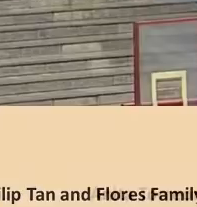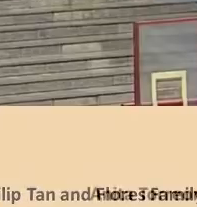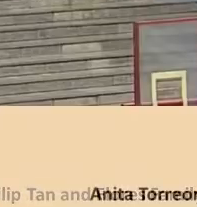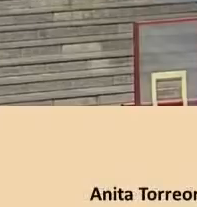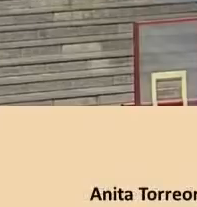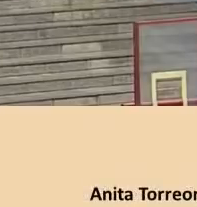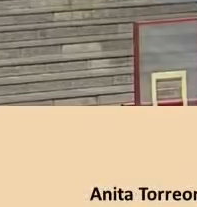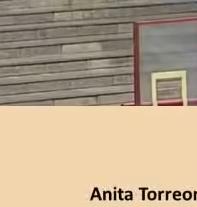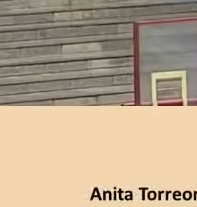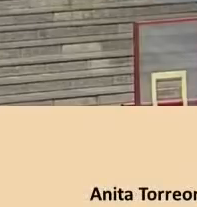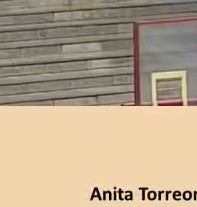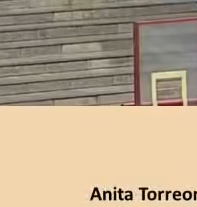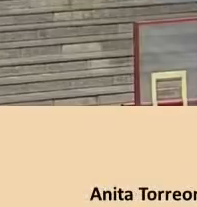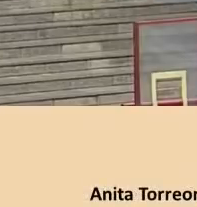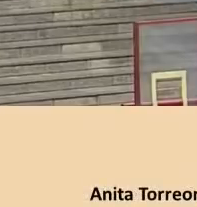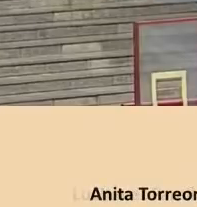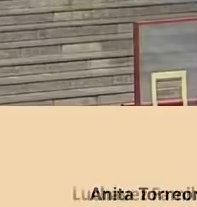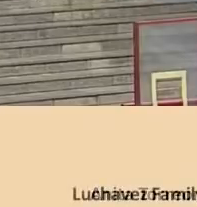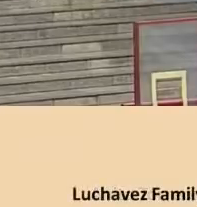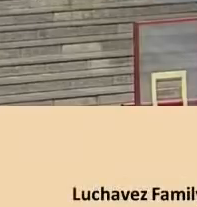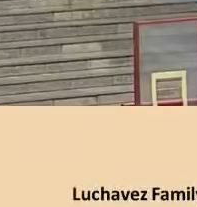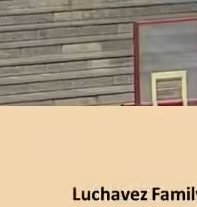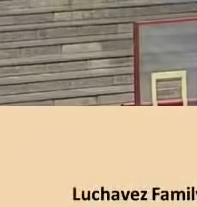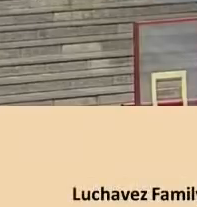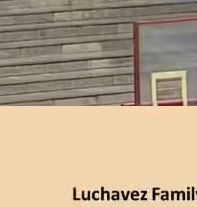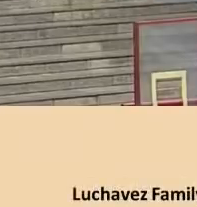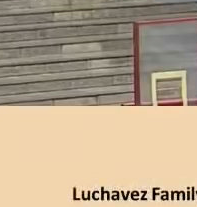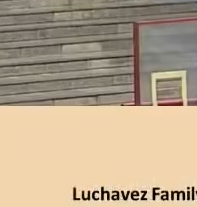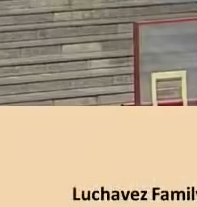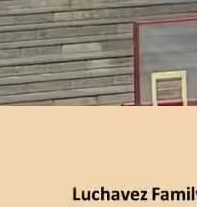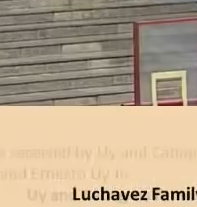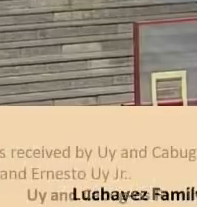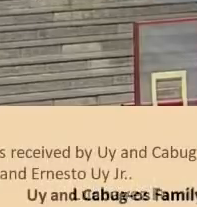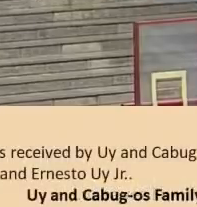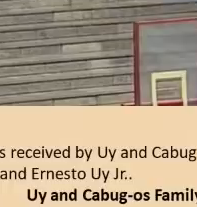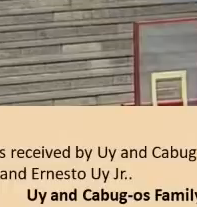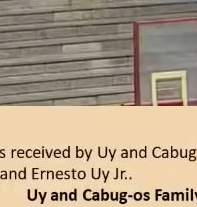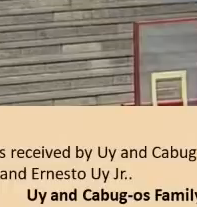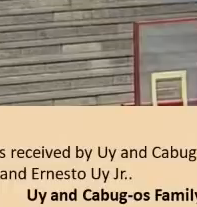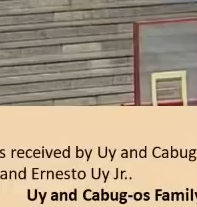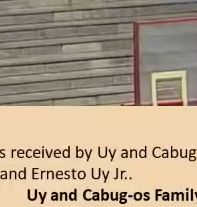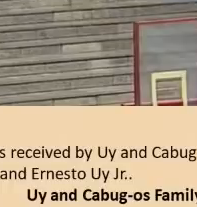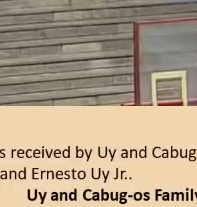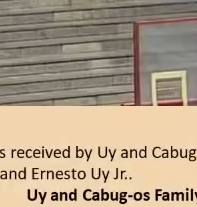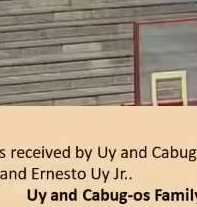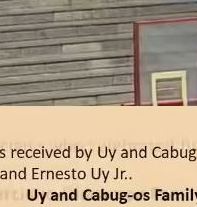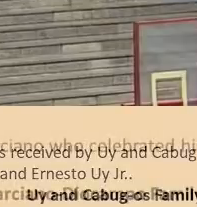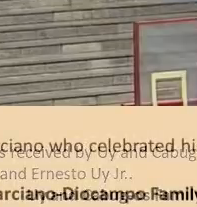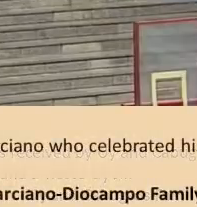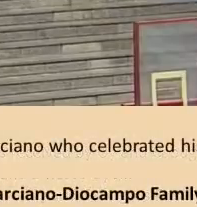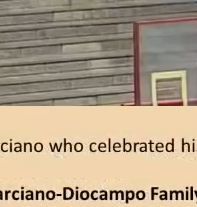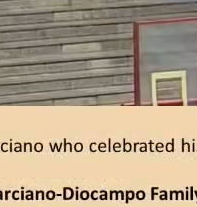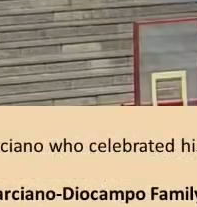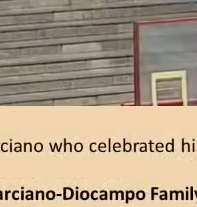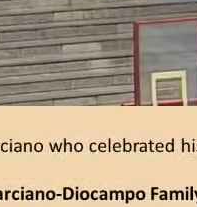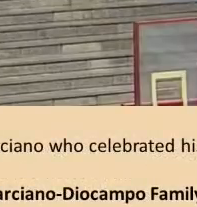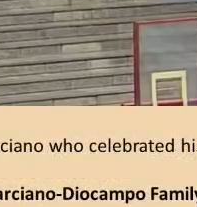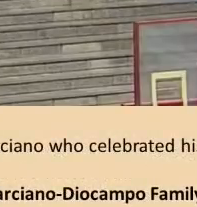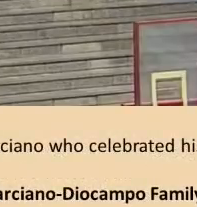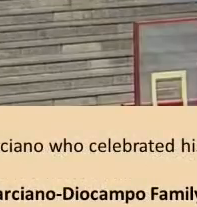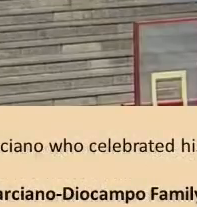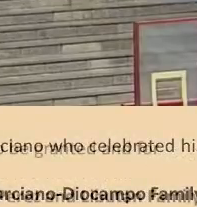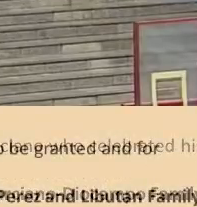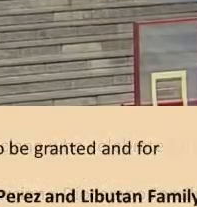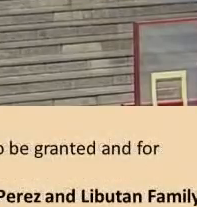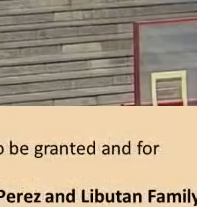on earth as it is in heaven. Give us this day our daily bread, and forgive us our sins, as we